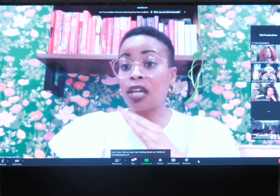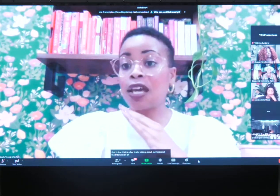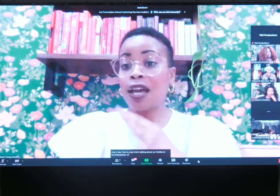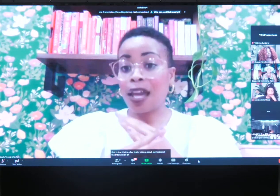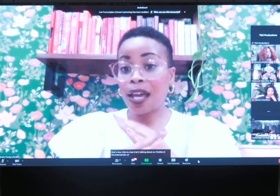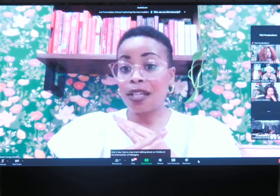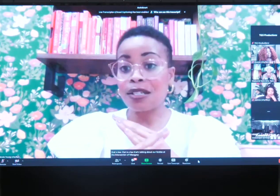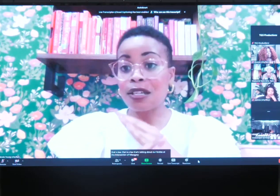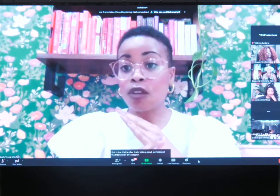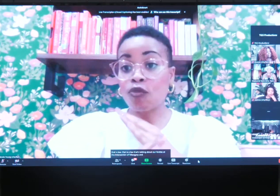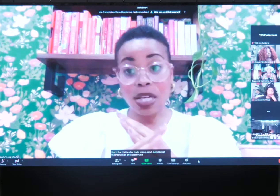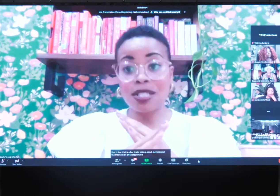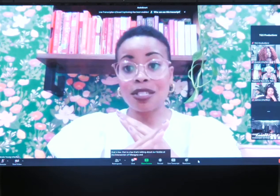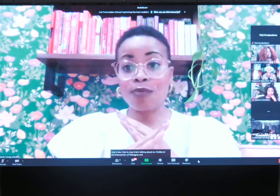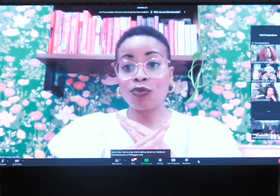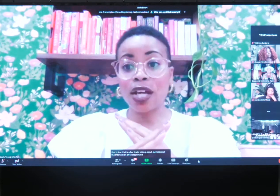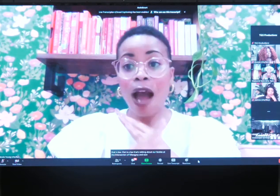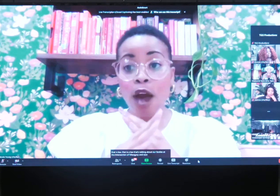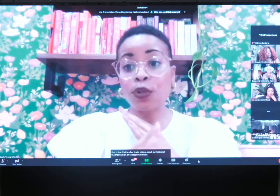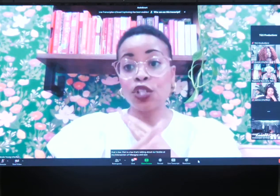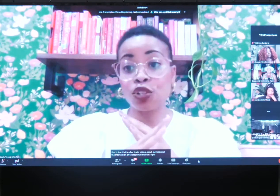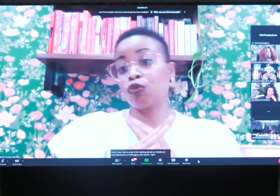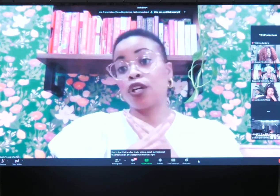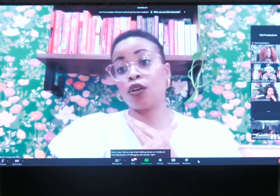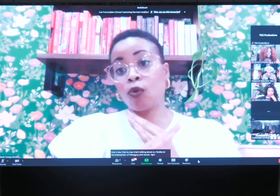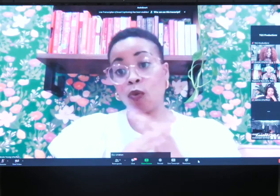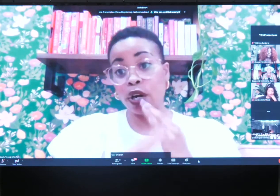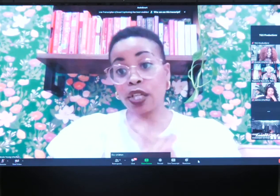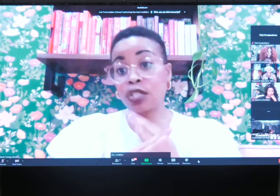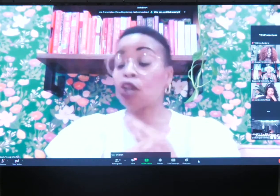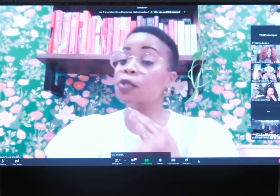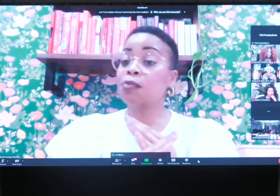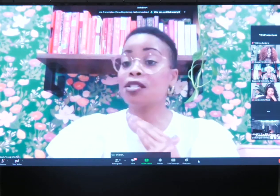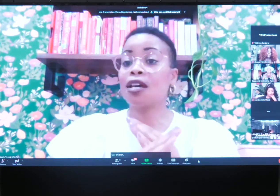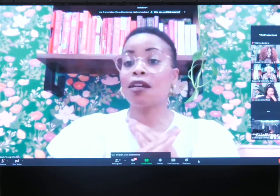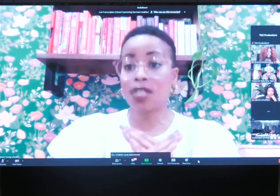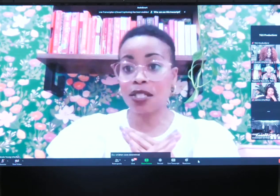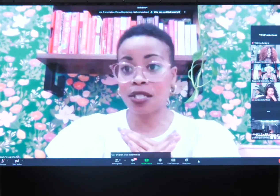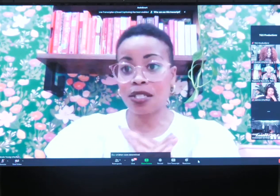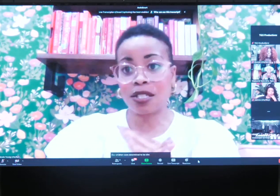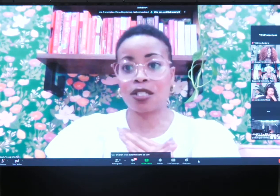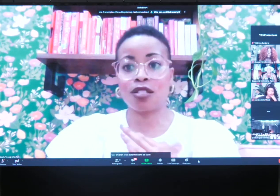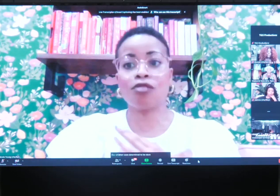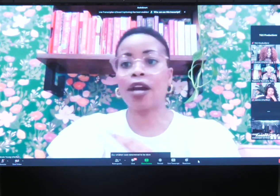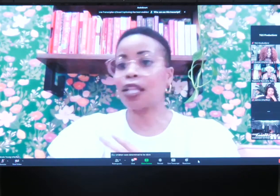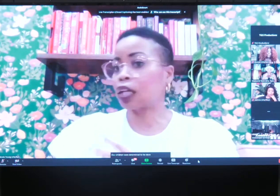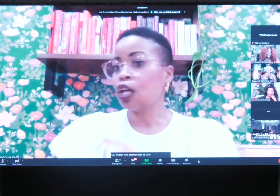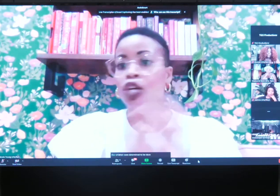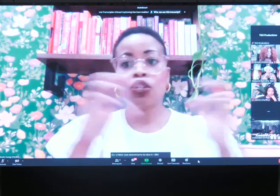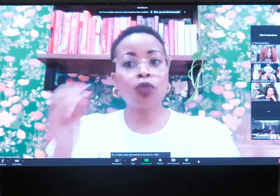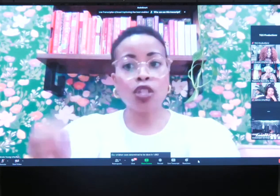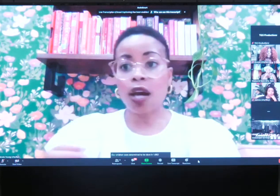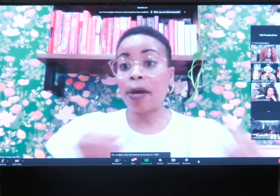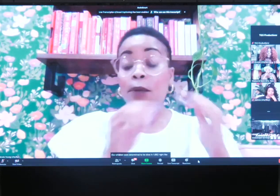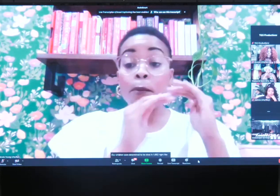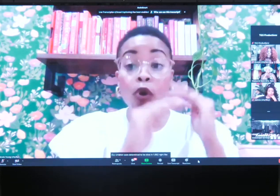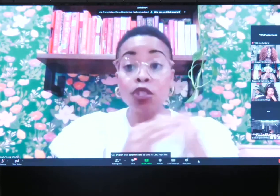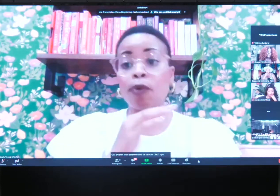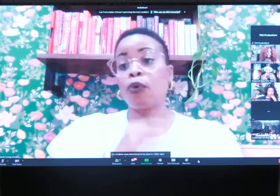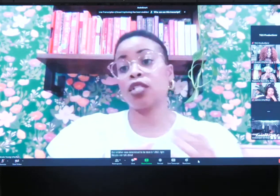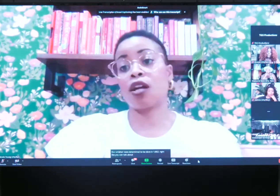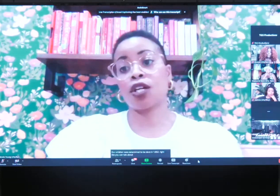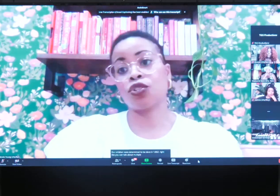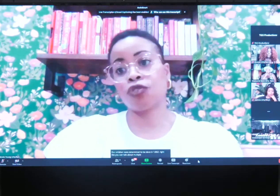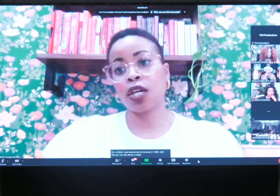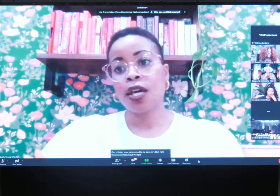misogyny and racism, right? Our children were determined to be slaves in 1662, right? You can talk about multiple